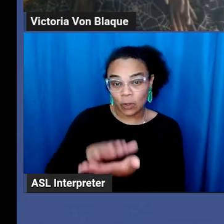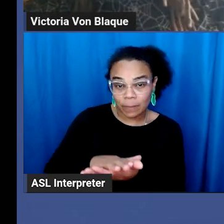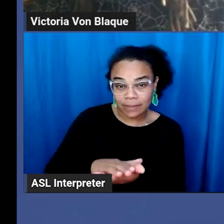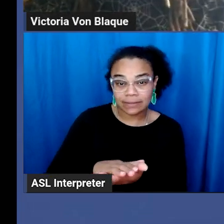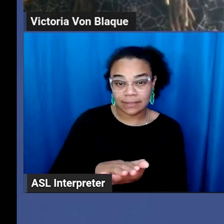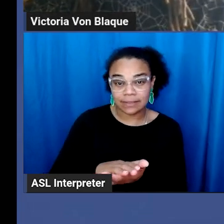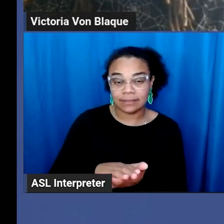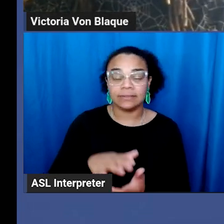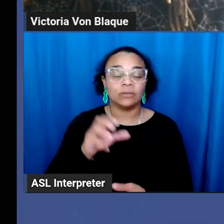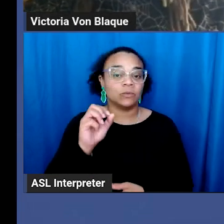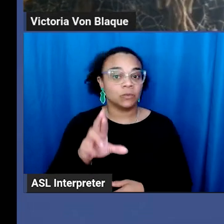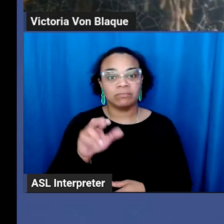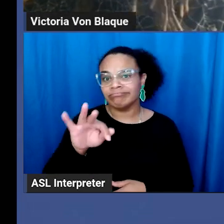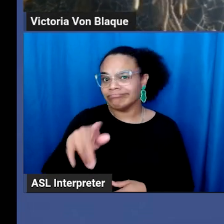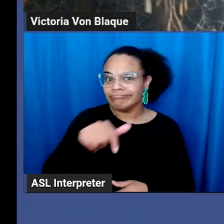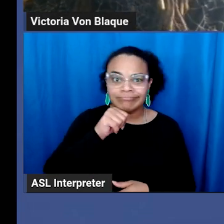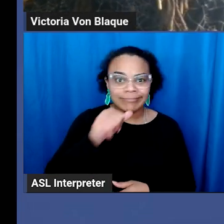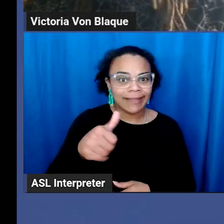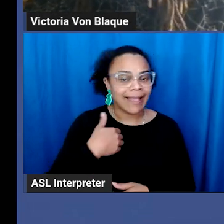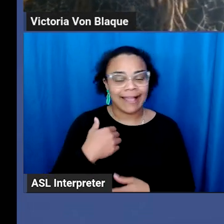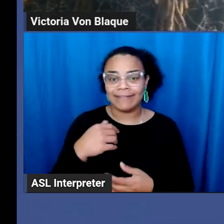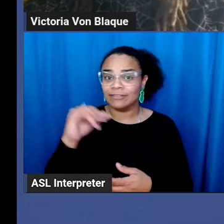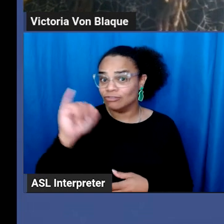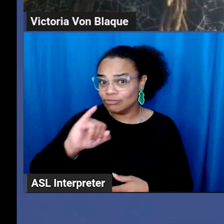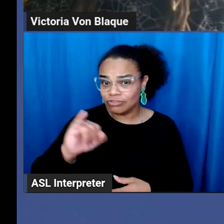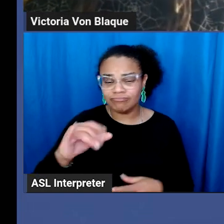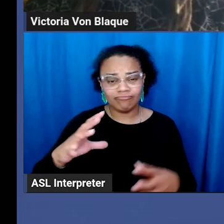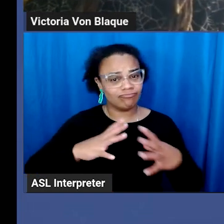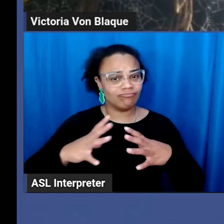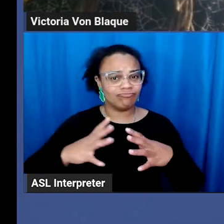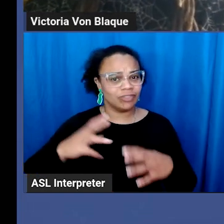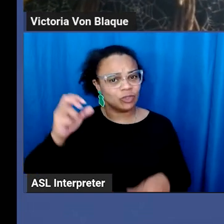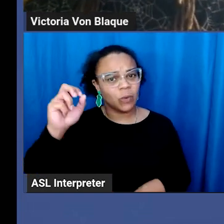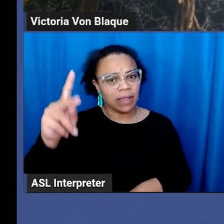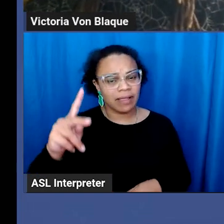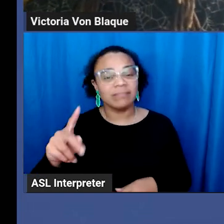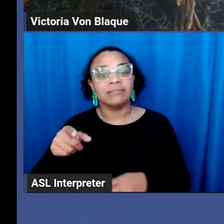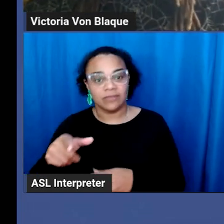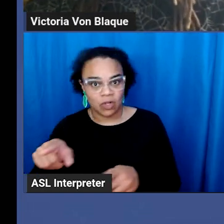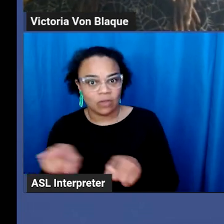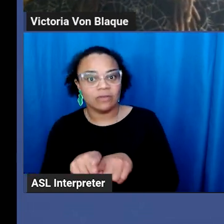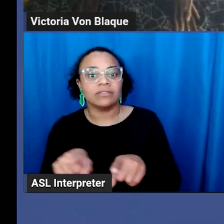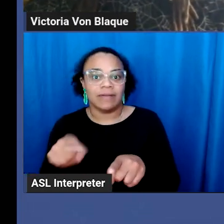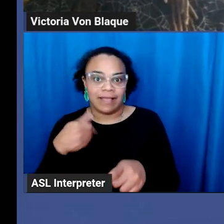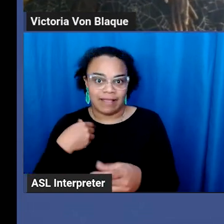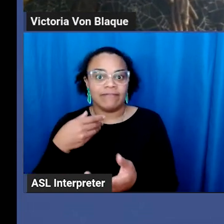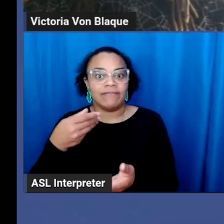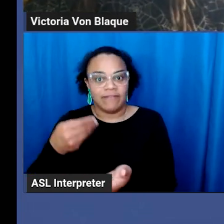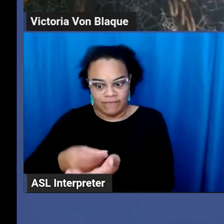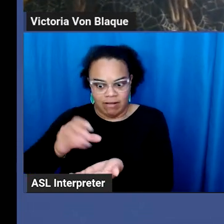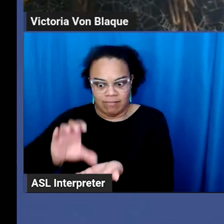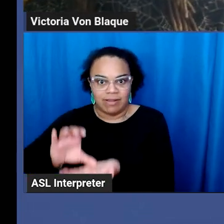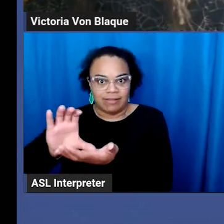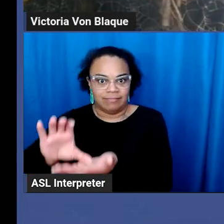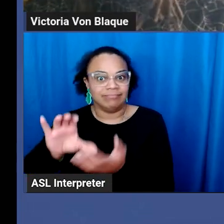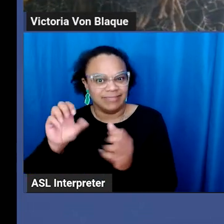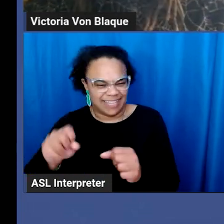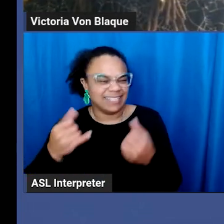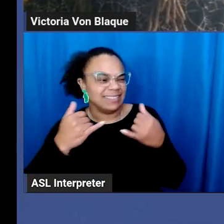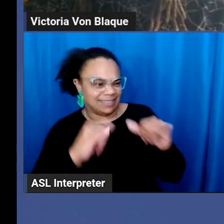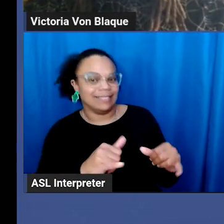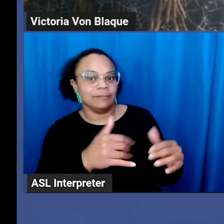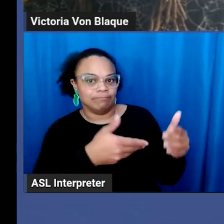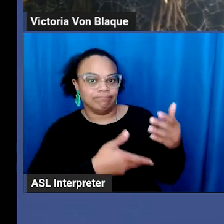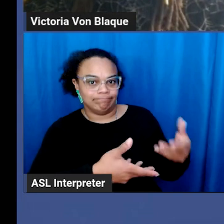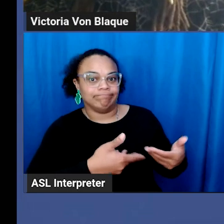don't have insurance, that's okay. There is funding that will still see you. No client is